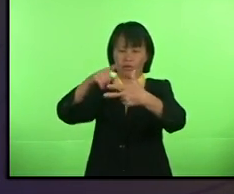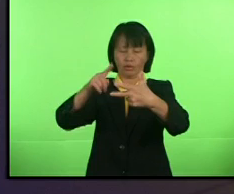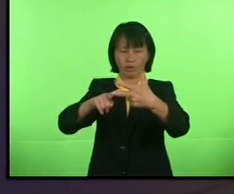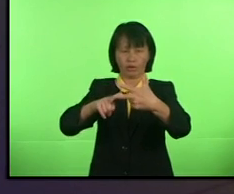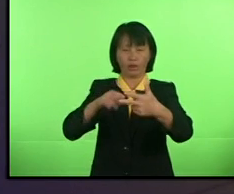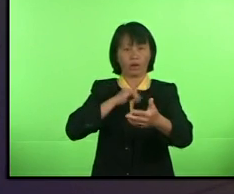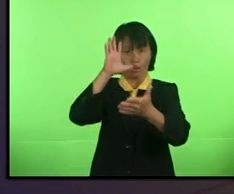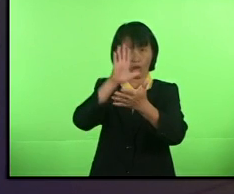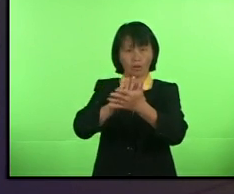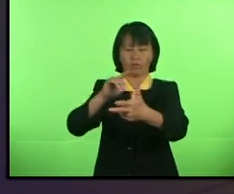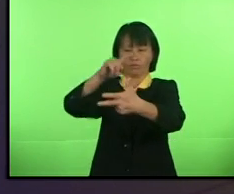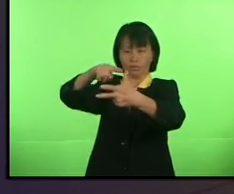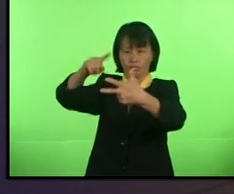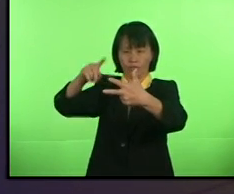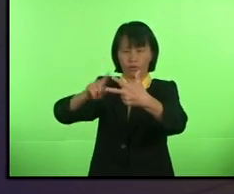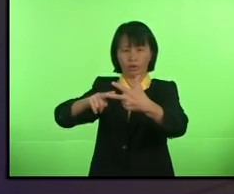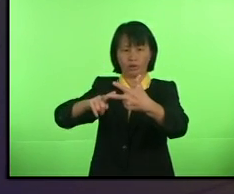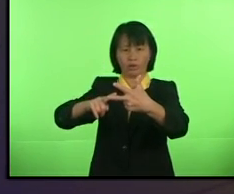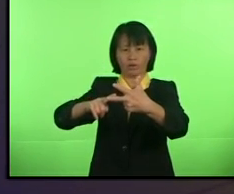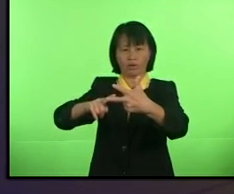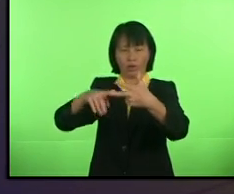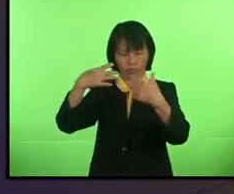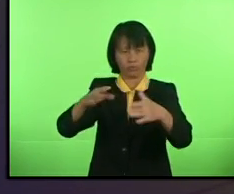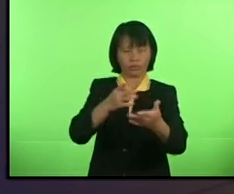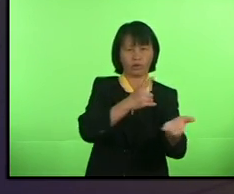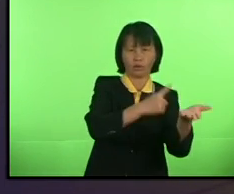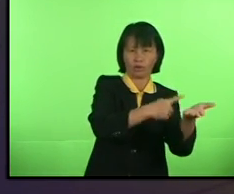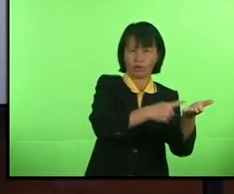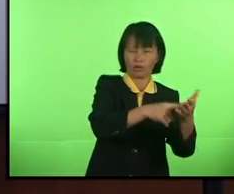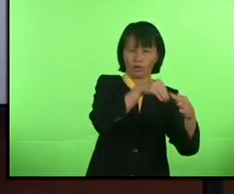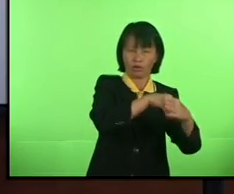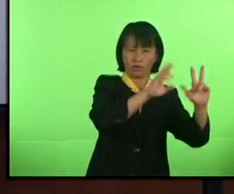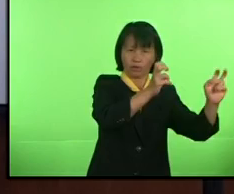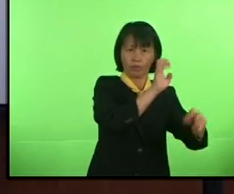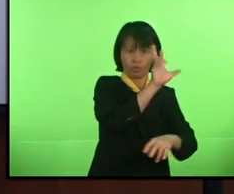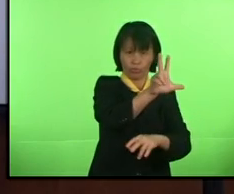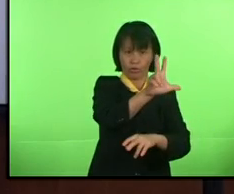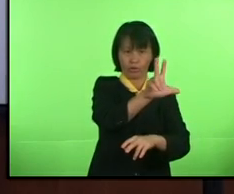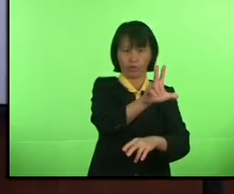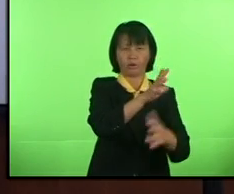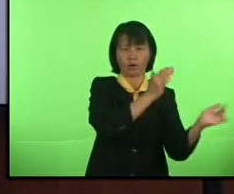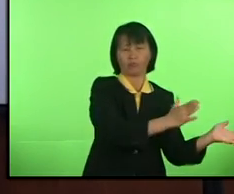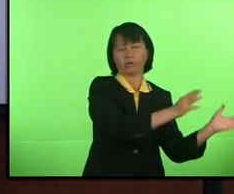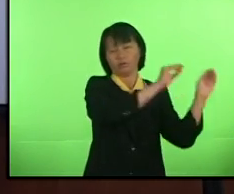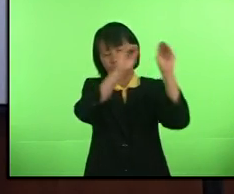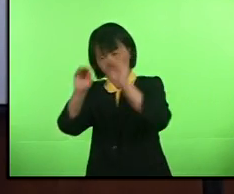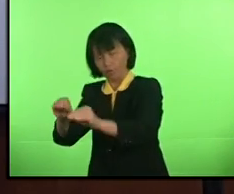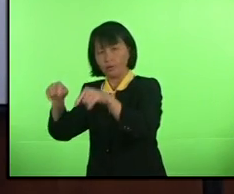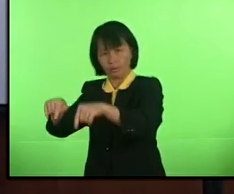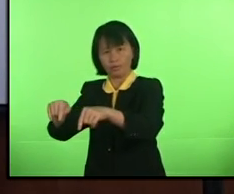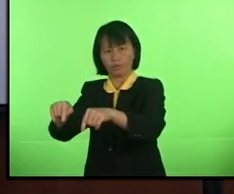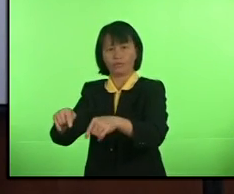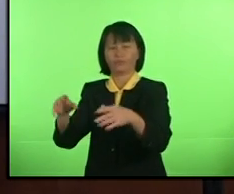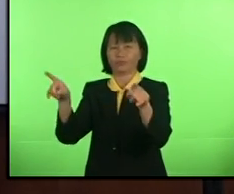believe that this has been touched in topic 3 as well. Let's go this in depth.